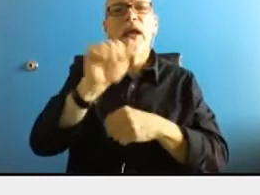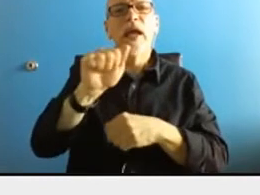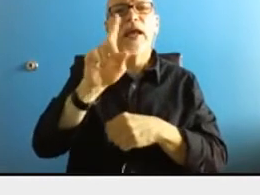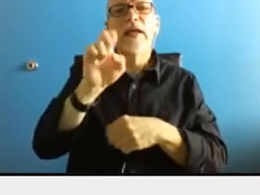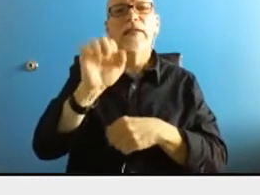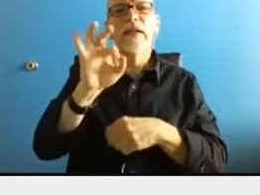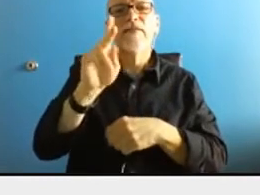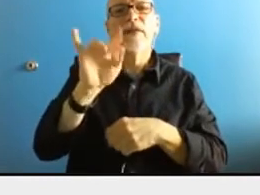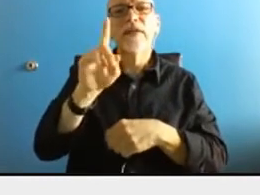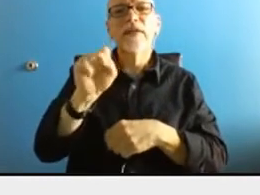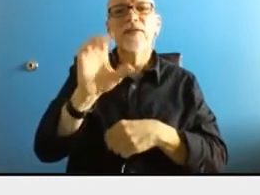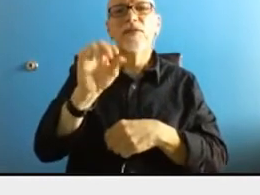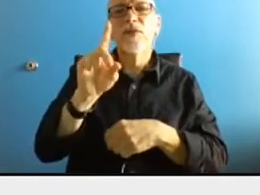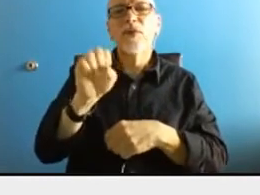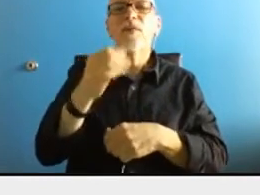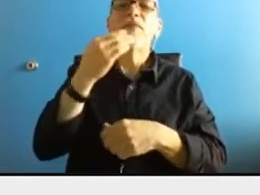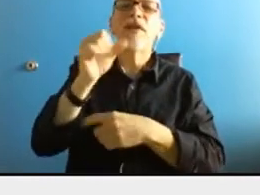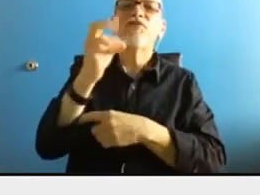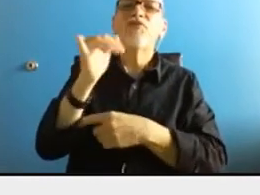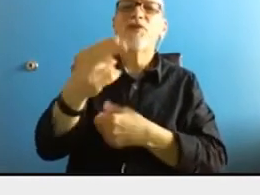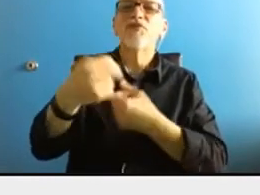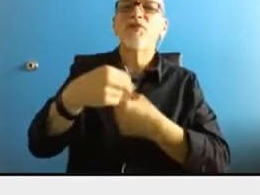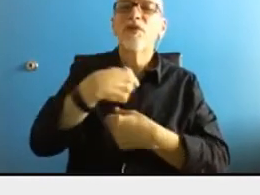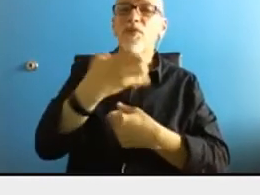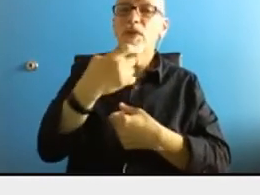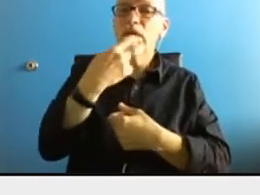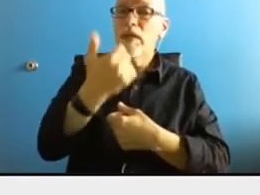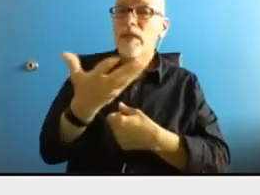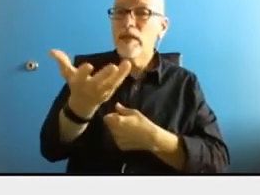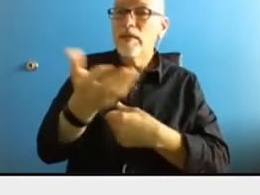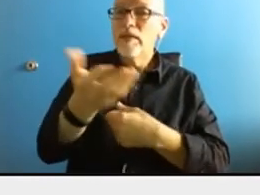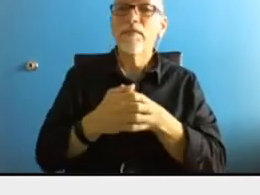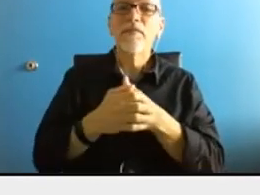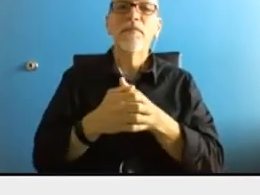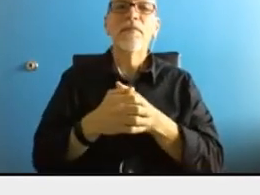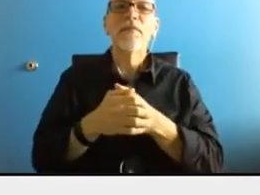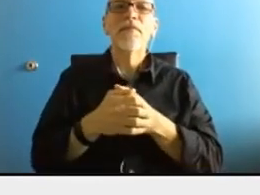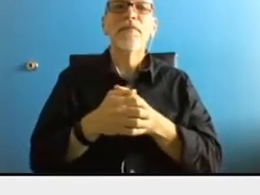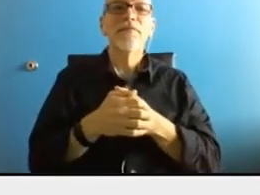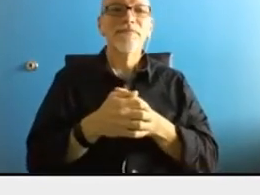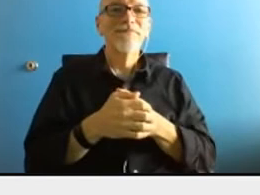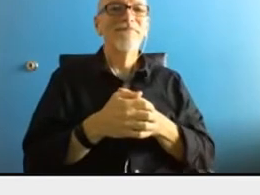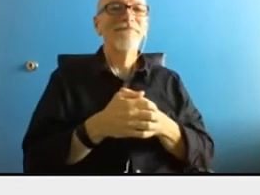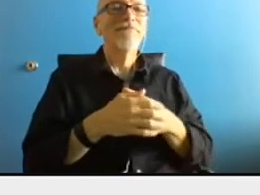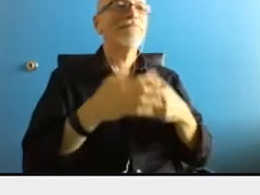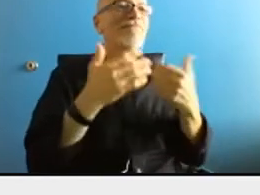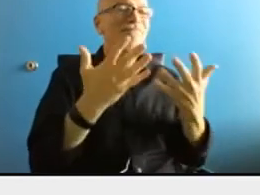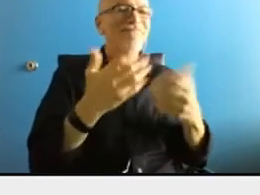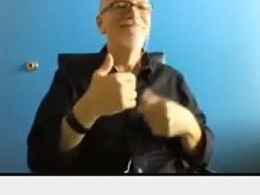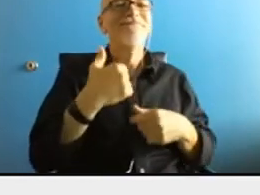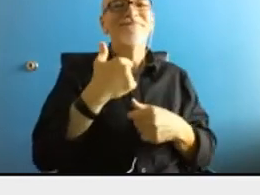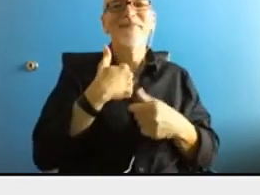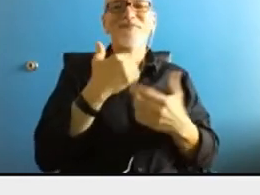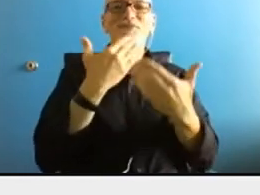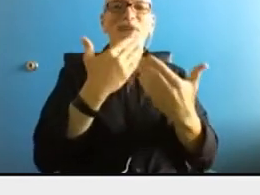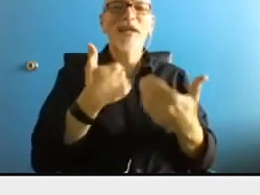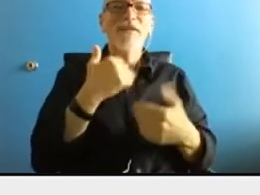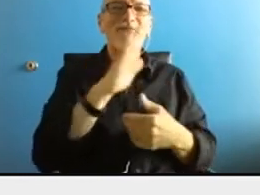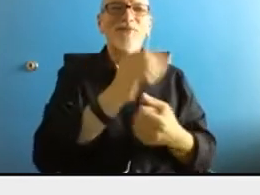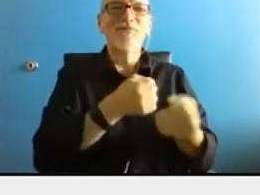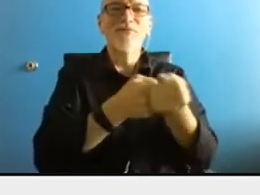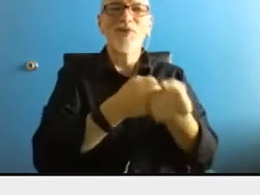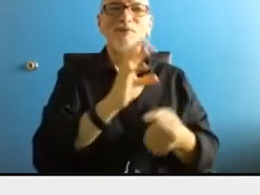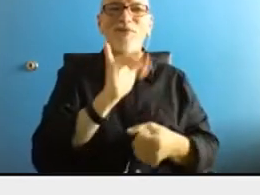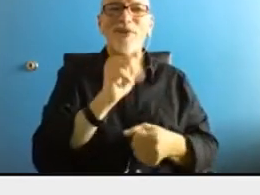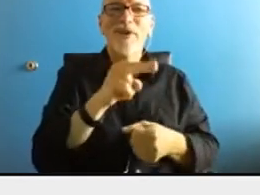So thank you, Shireen, for joining us today. Is there anything that you'd like to say? Well, I'm grateful to have your support, Brian,